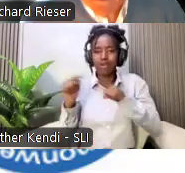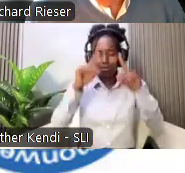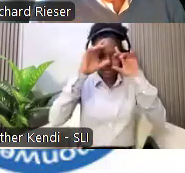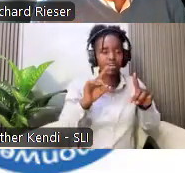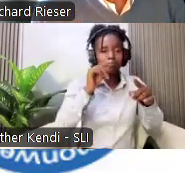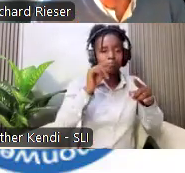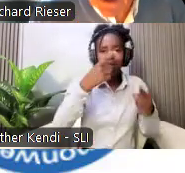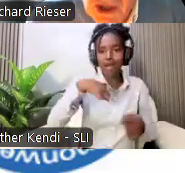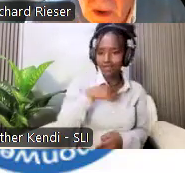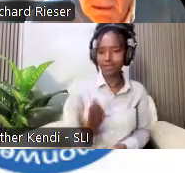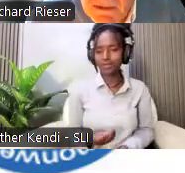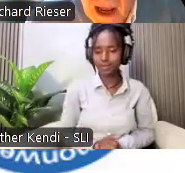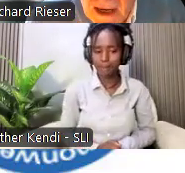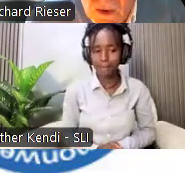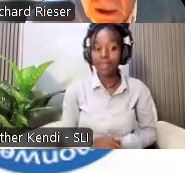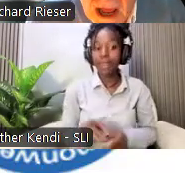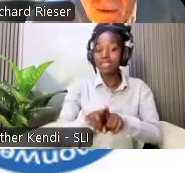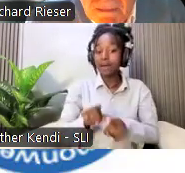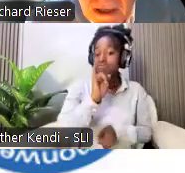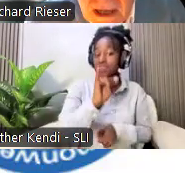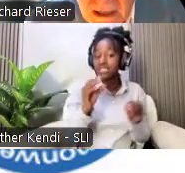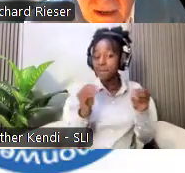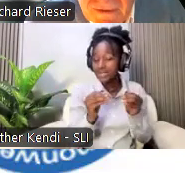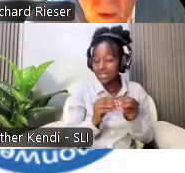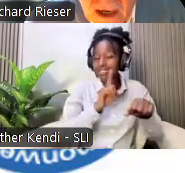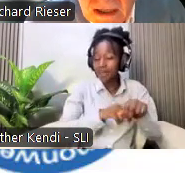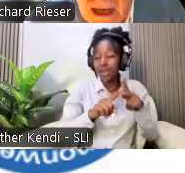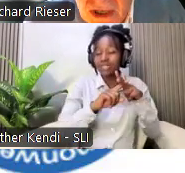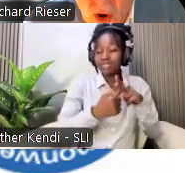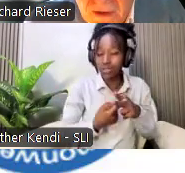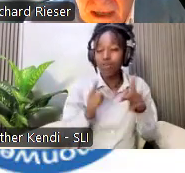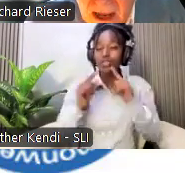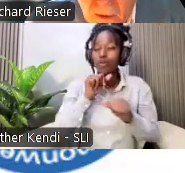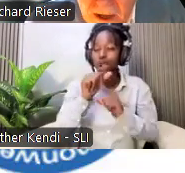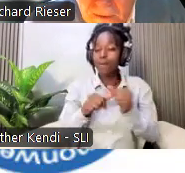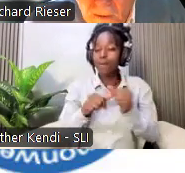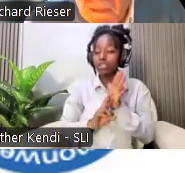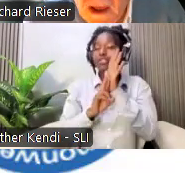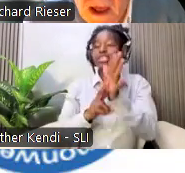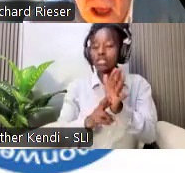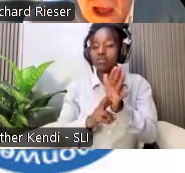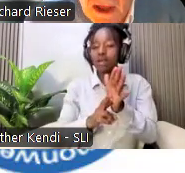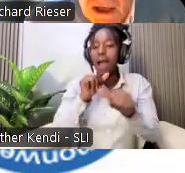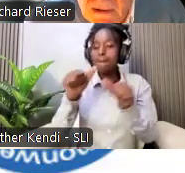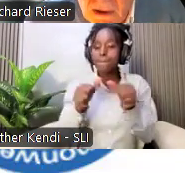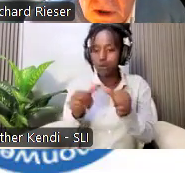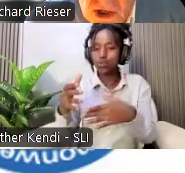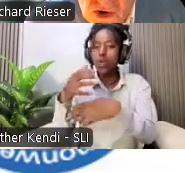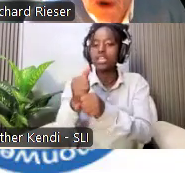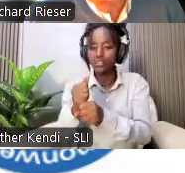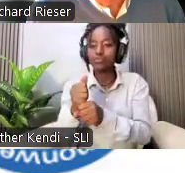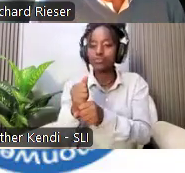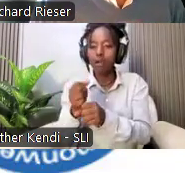here. The convention, when it was made, talked about representative organisations of disabled people. There